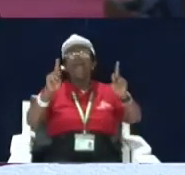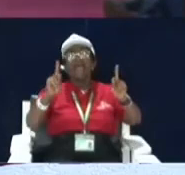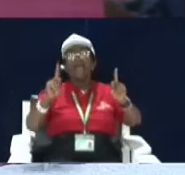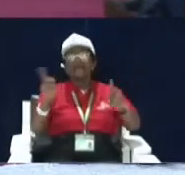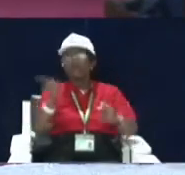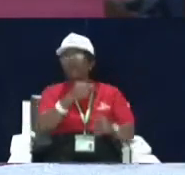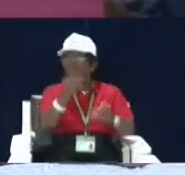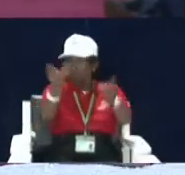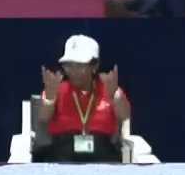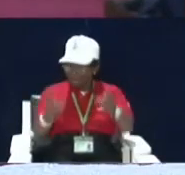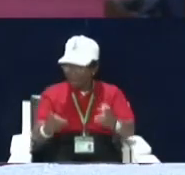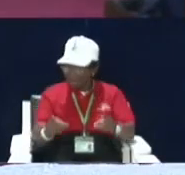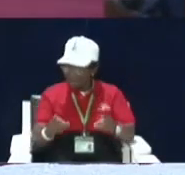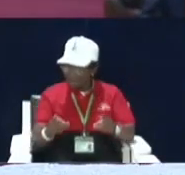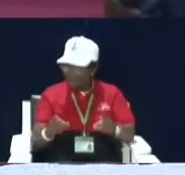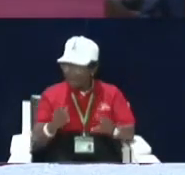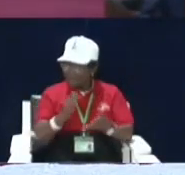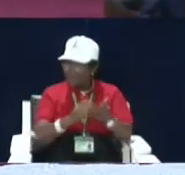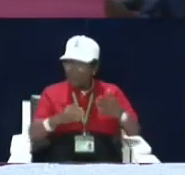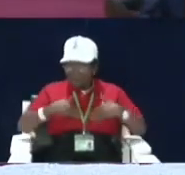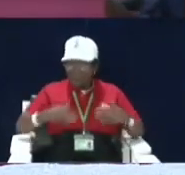this one.